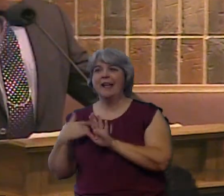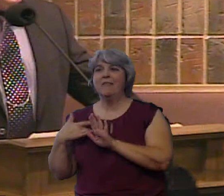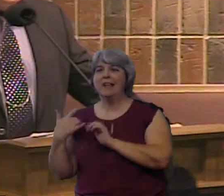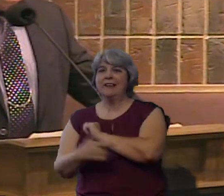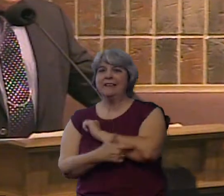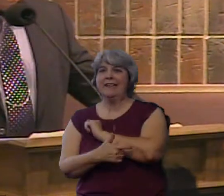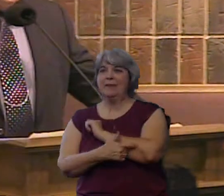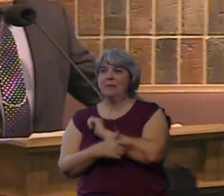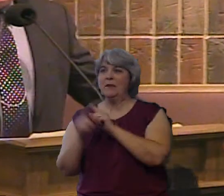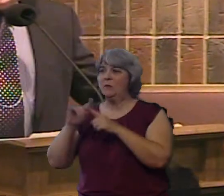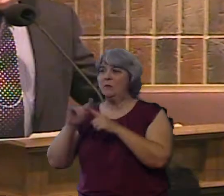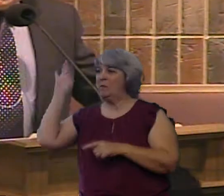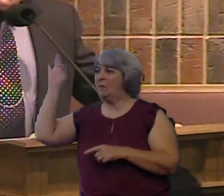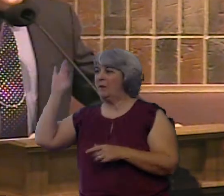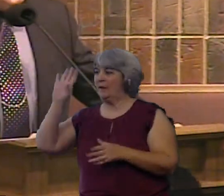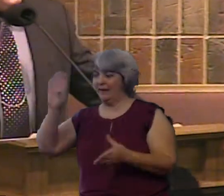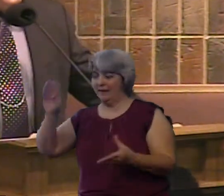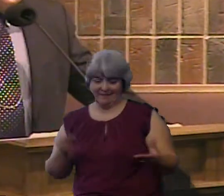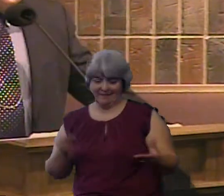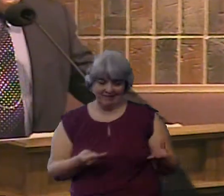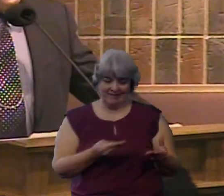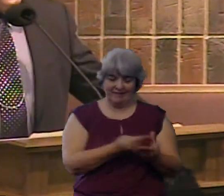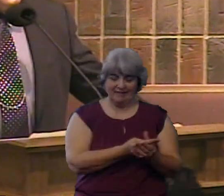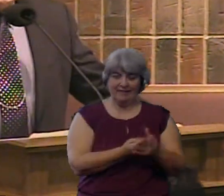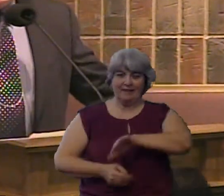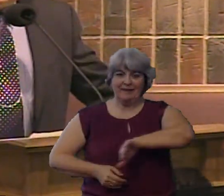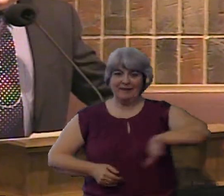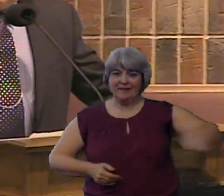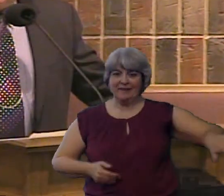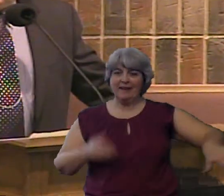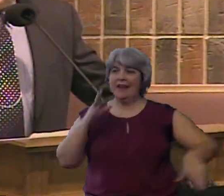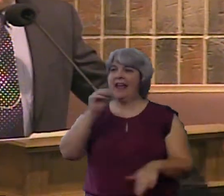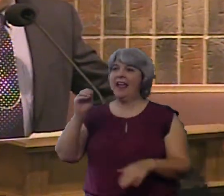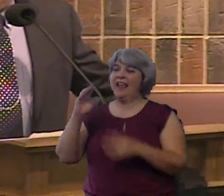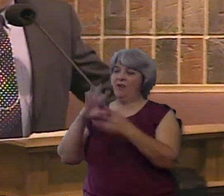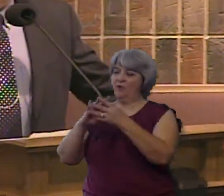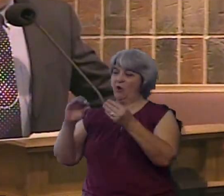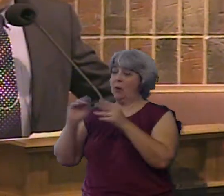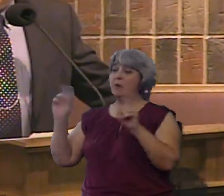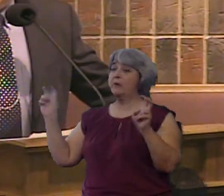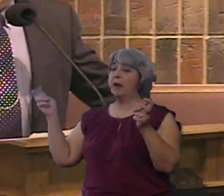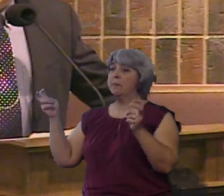back in my Bible and preach from the song we just sang, Sweet Hour of Prayer.